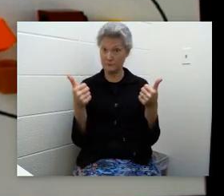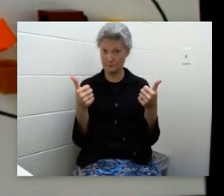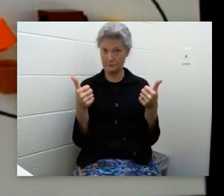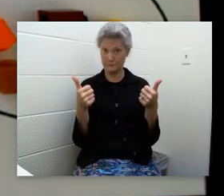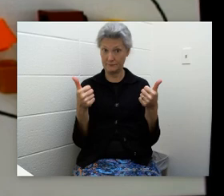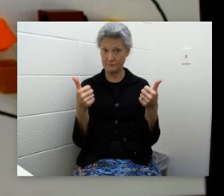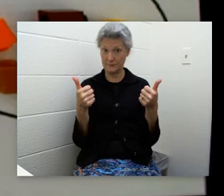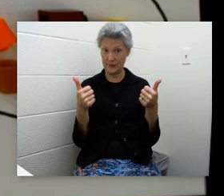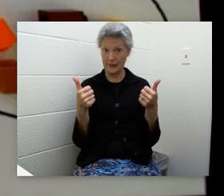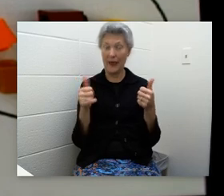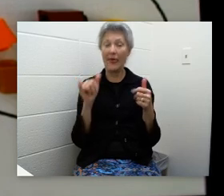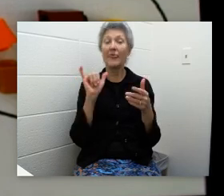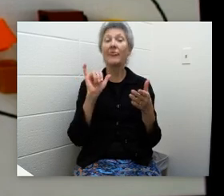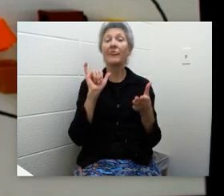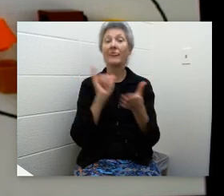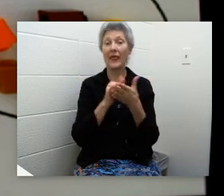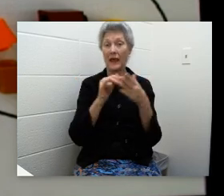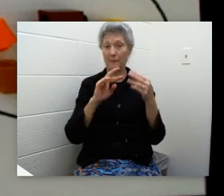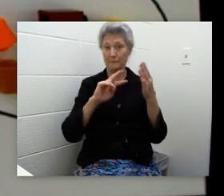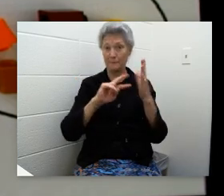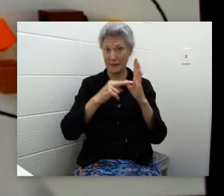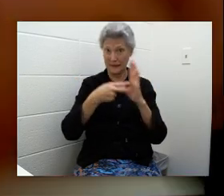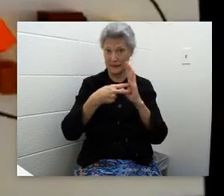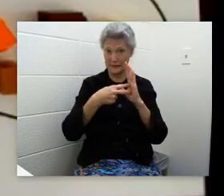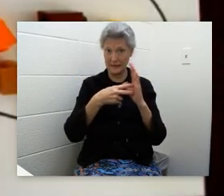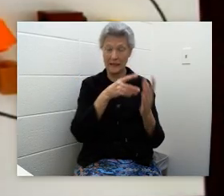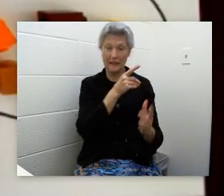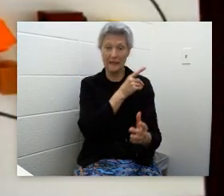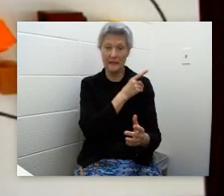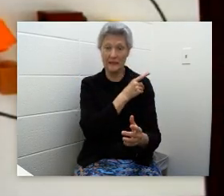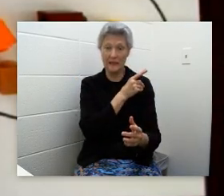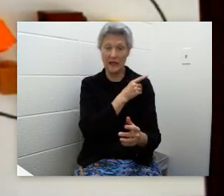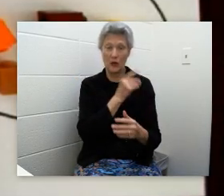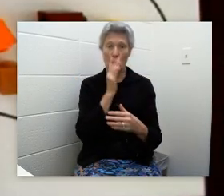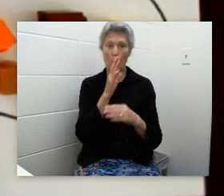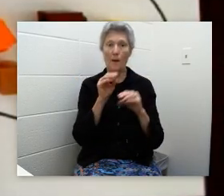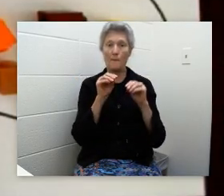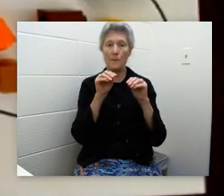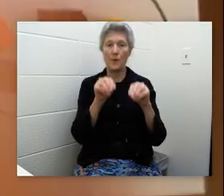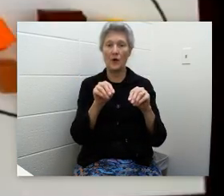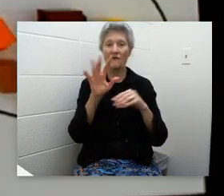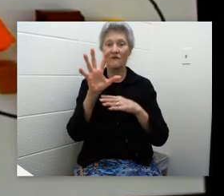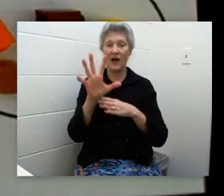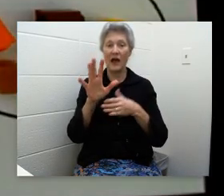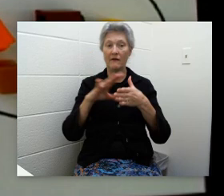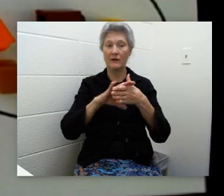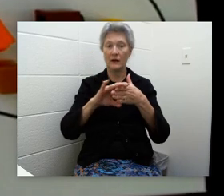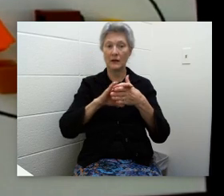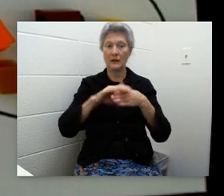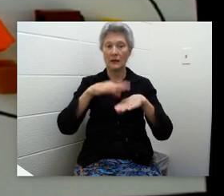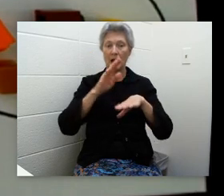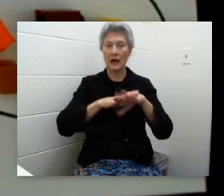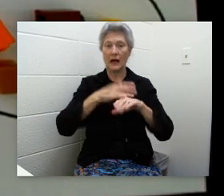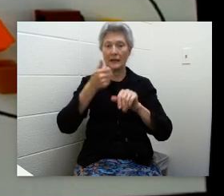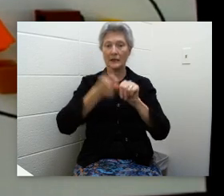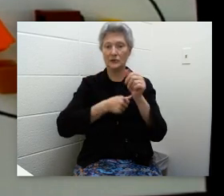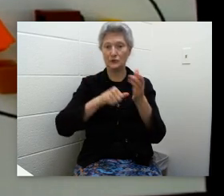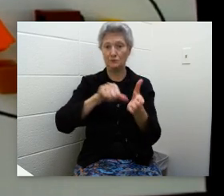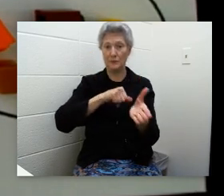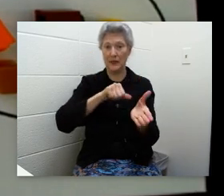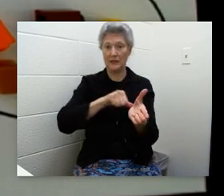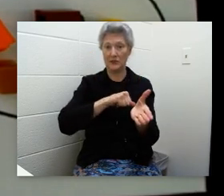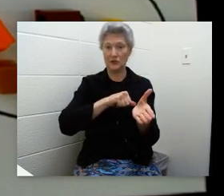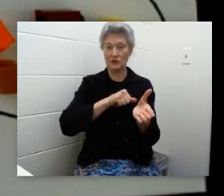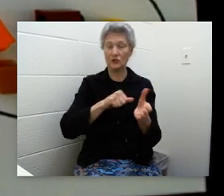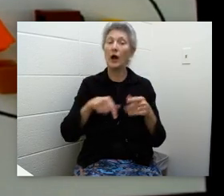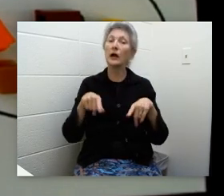page. So that means Diego is going to put 5 cards on each page. Now